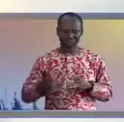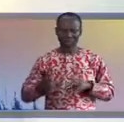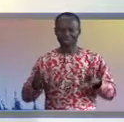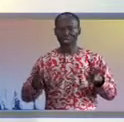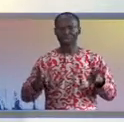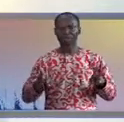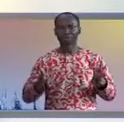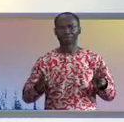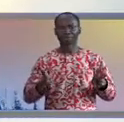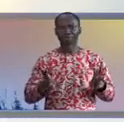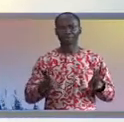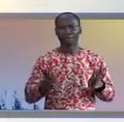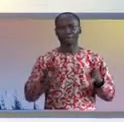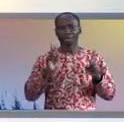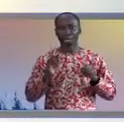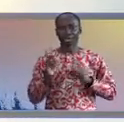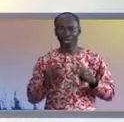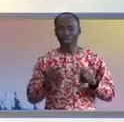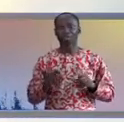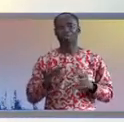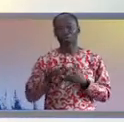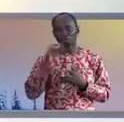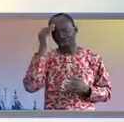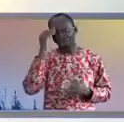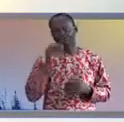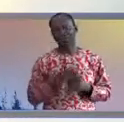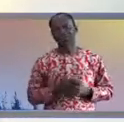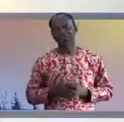de esubo bai ye besia ho asem